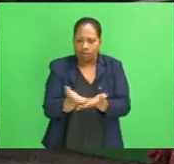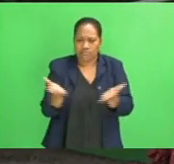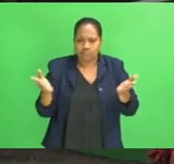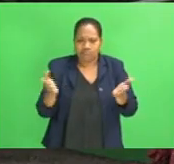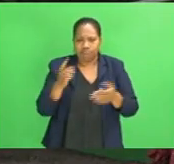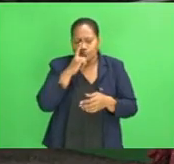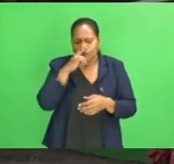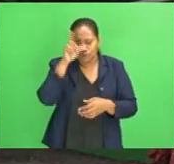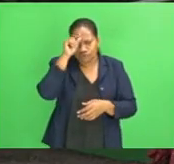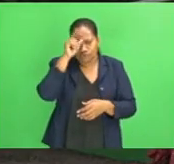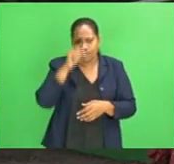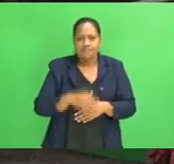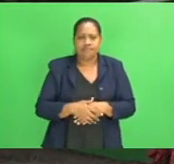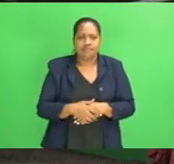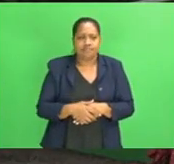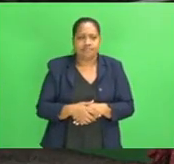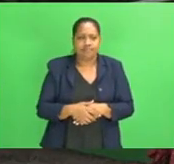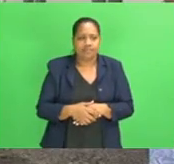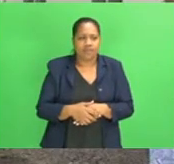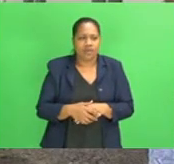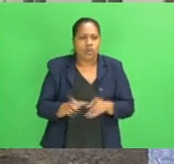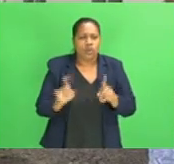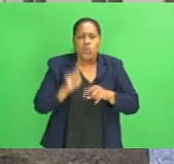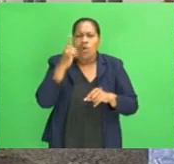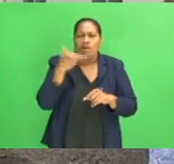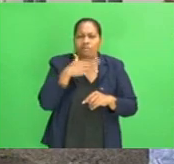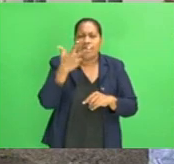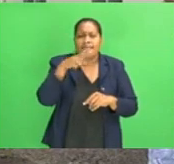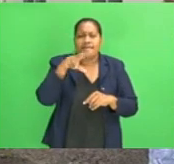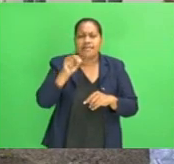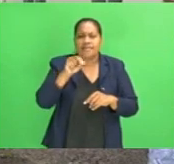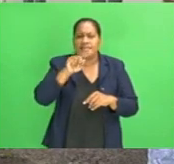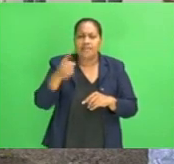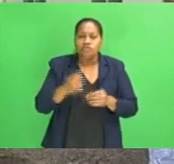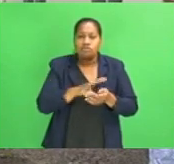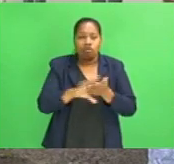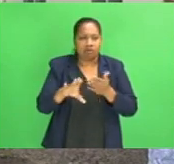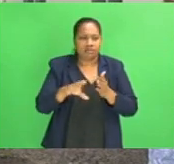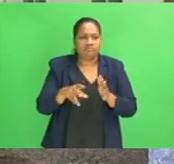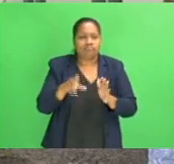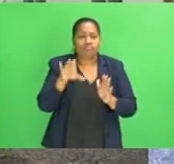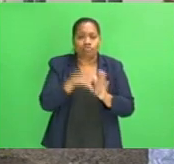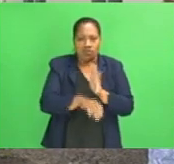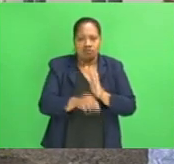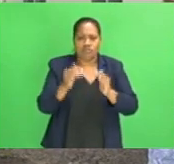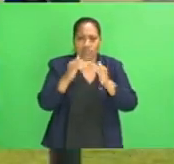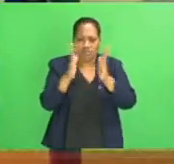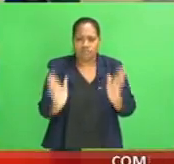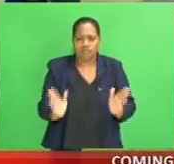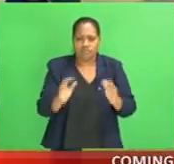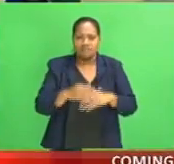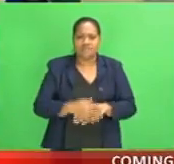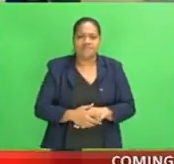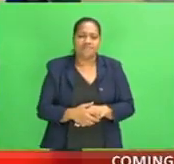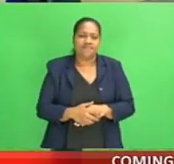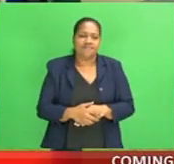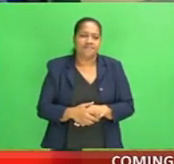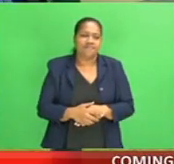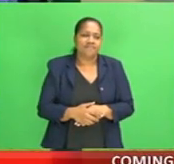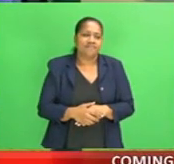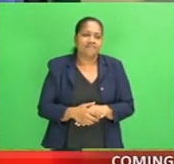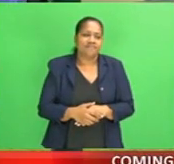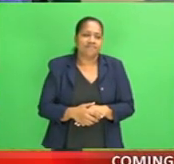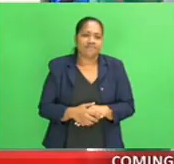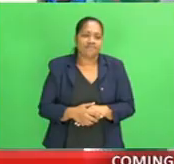cost government close to $180,000. Eleanor Turangaiviu, FBC News. Up